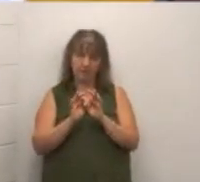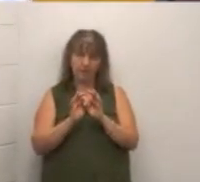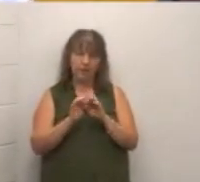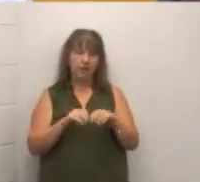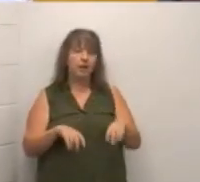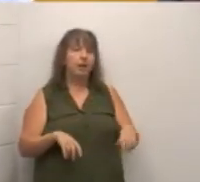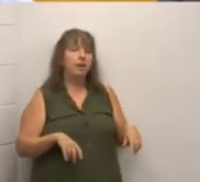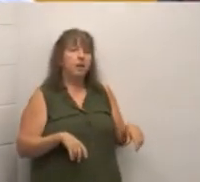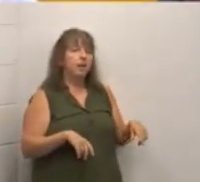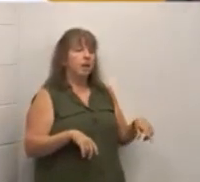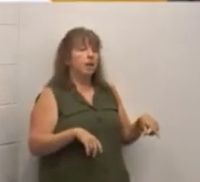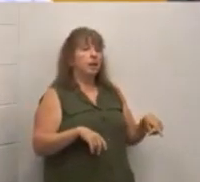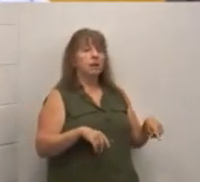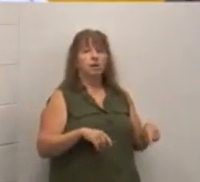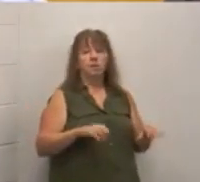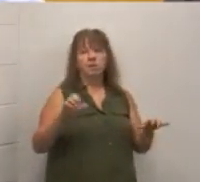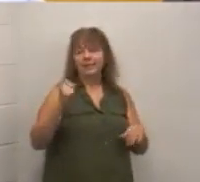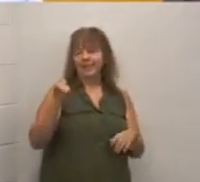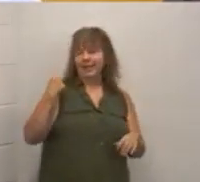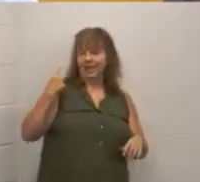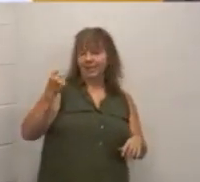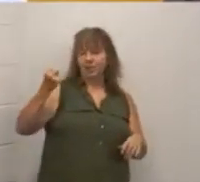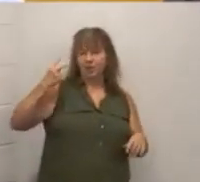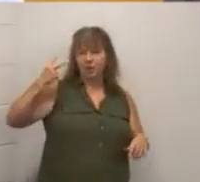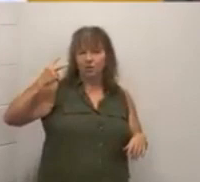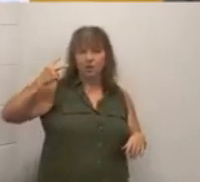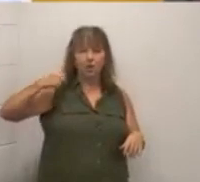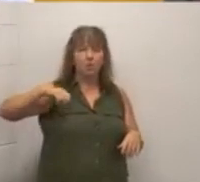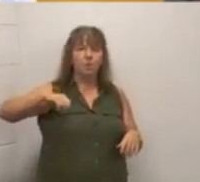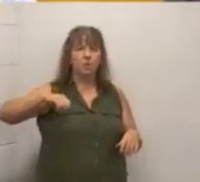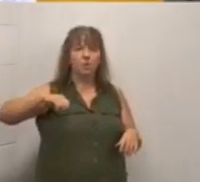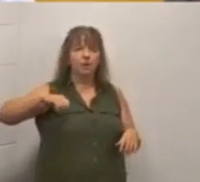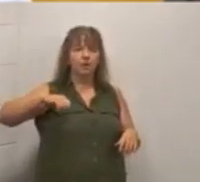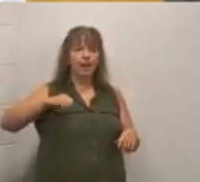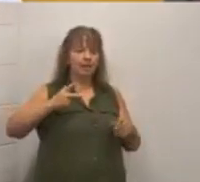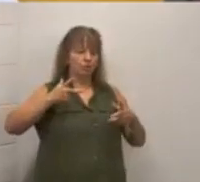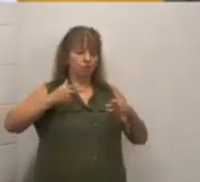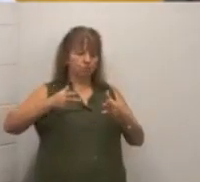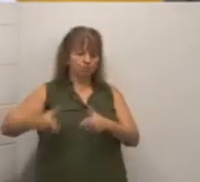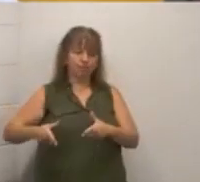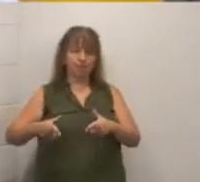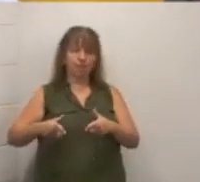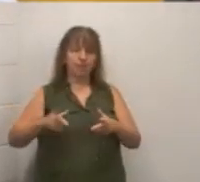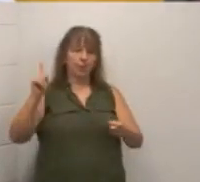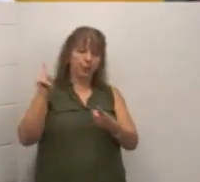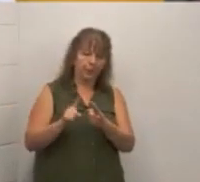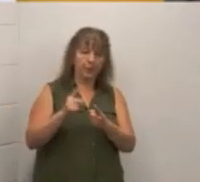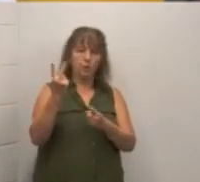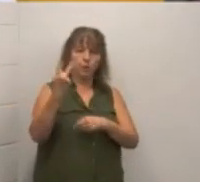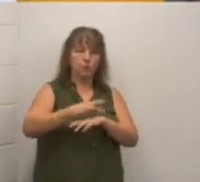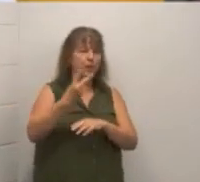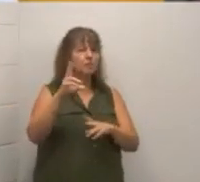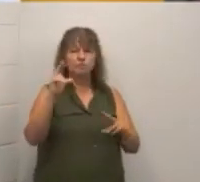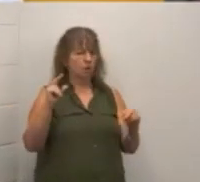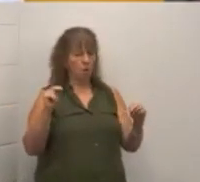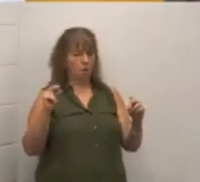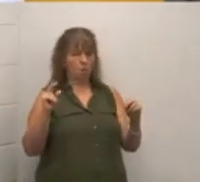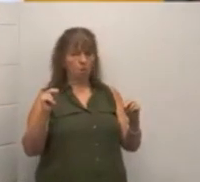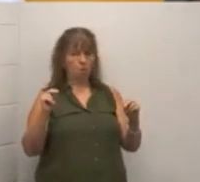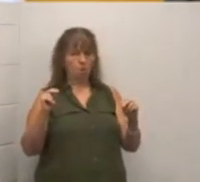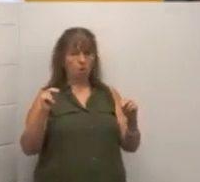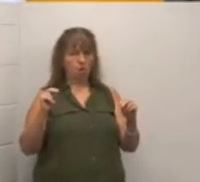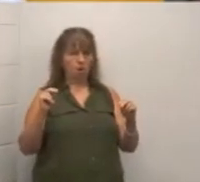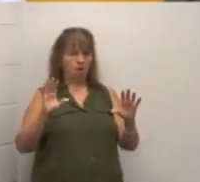did 2 years ago or last year at the beginning of the year and just cutting it up into 2 days. It really, that would